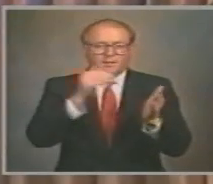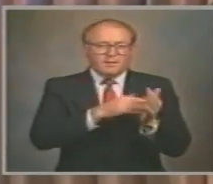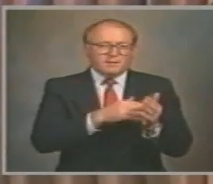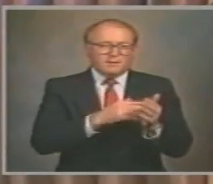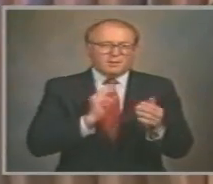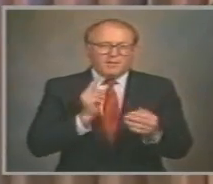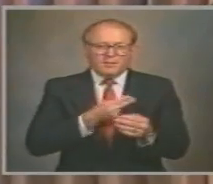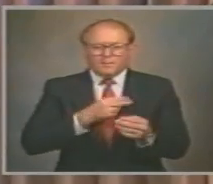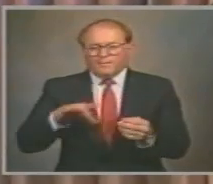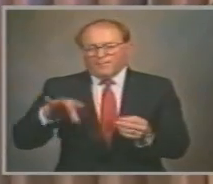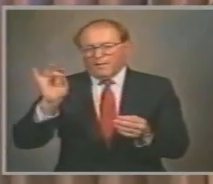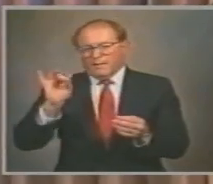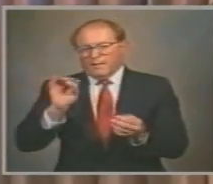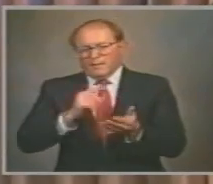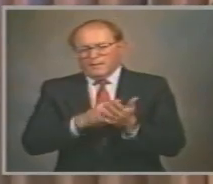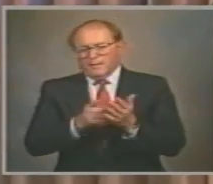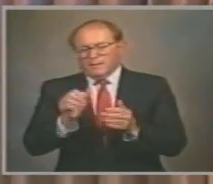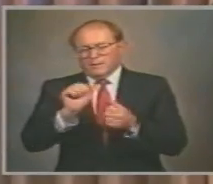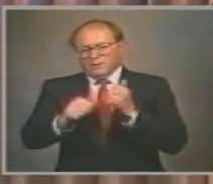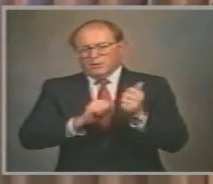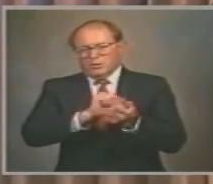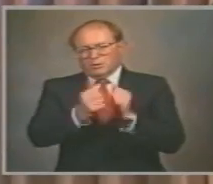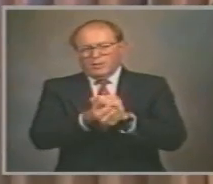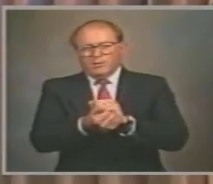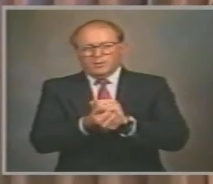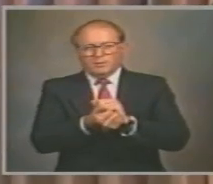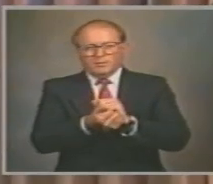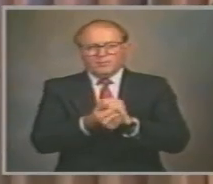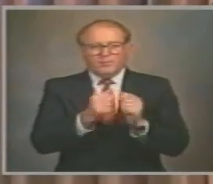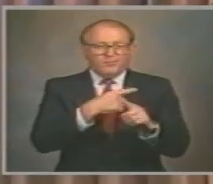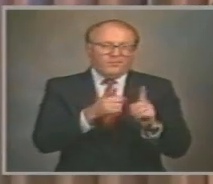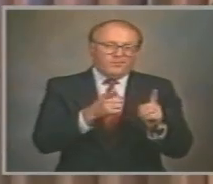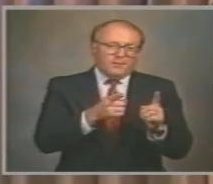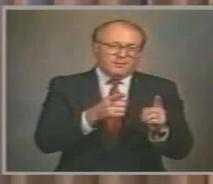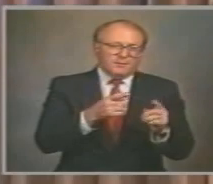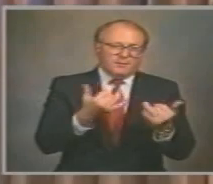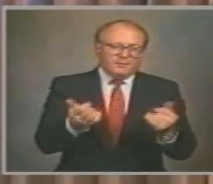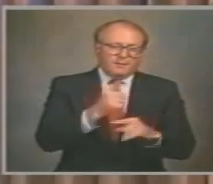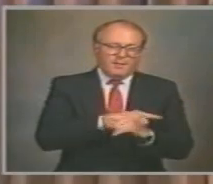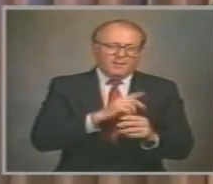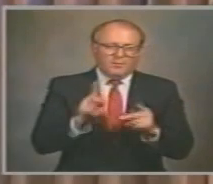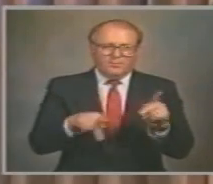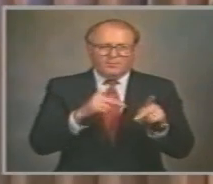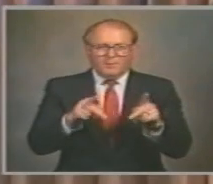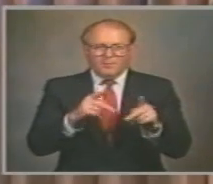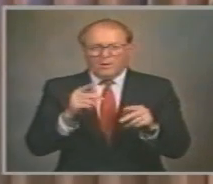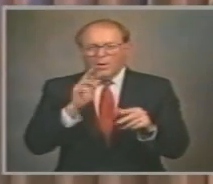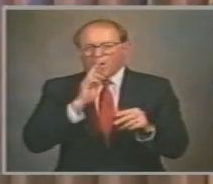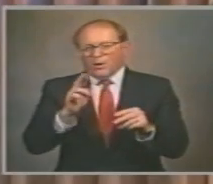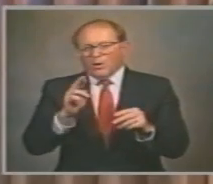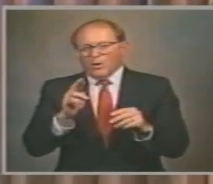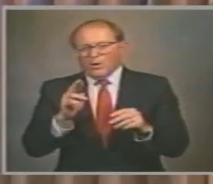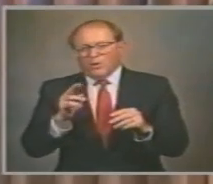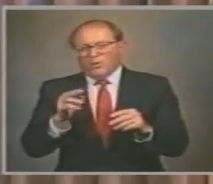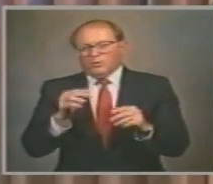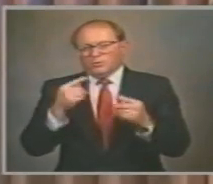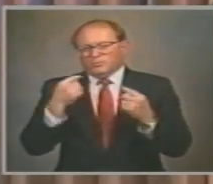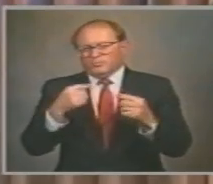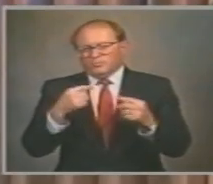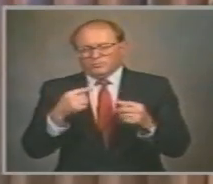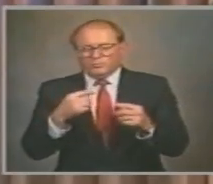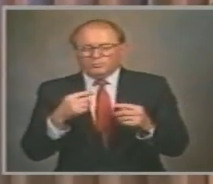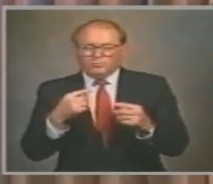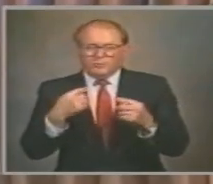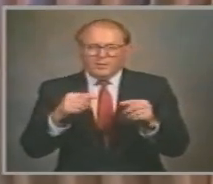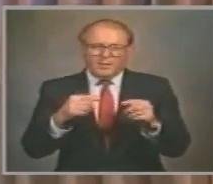forms." Modern Darwinists are giving more serious thought to this problem today. When discussing